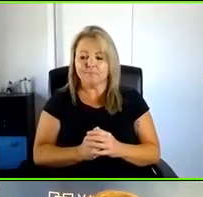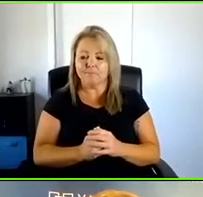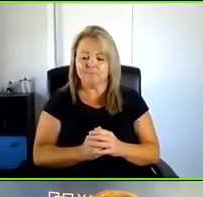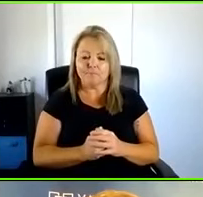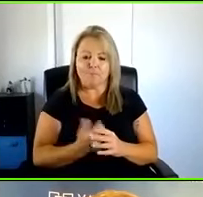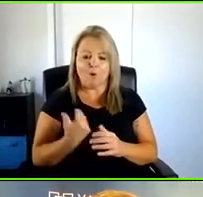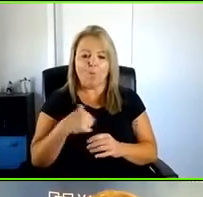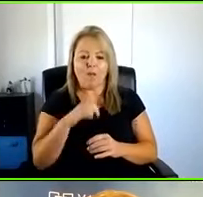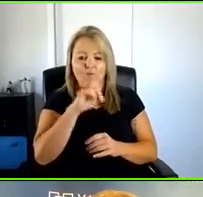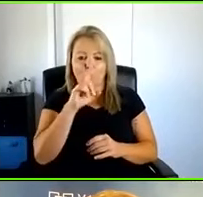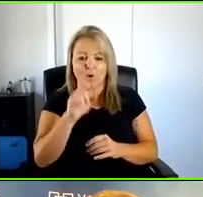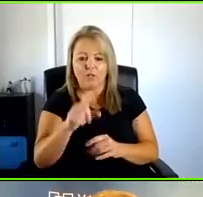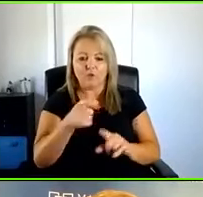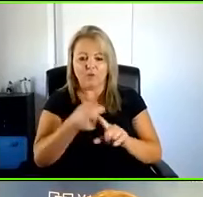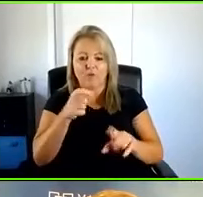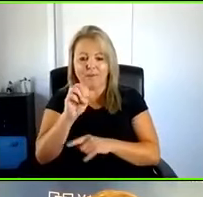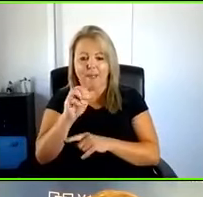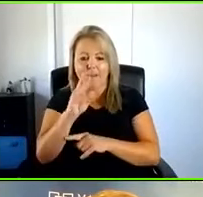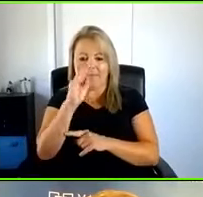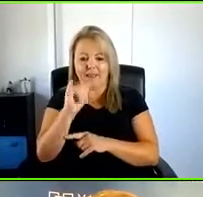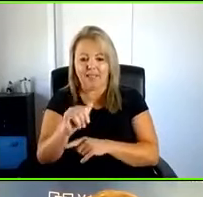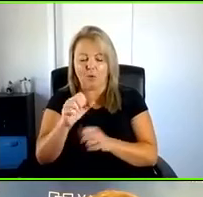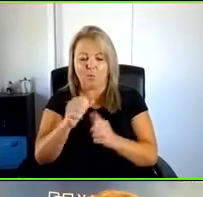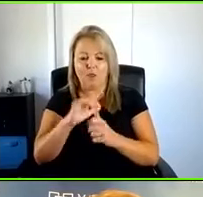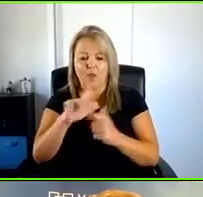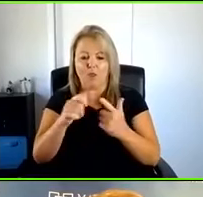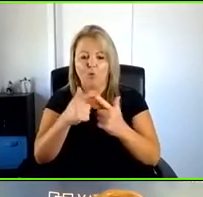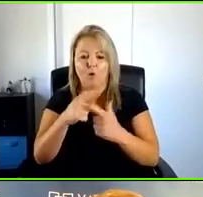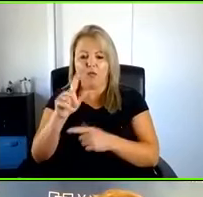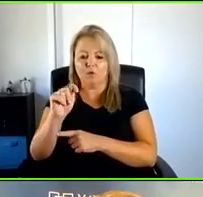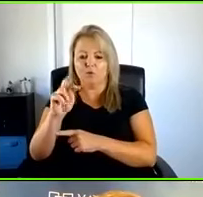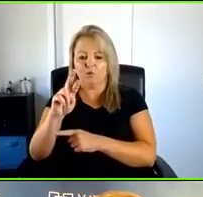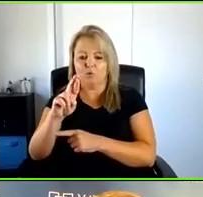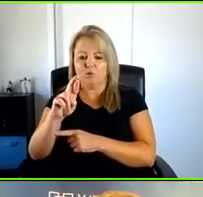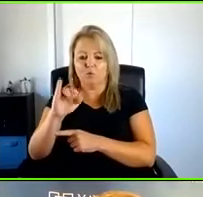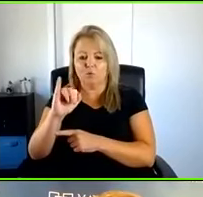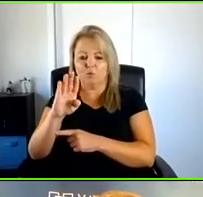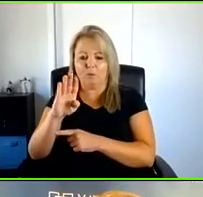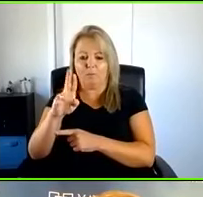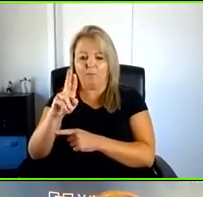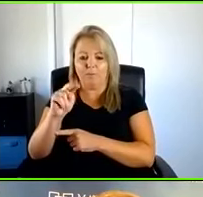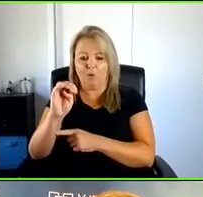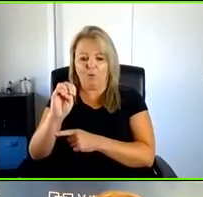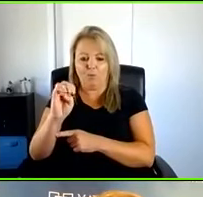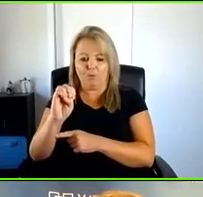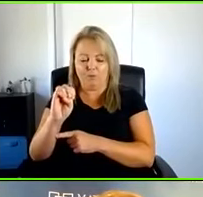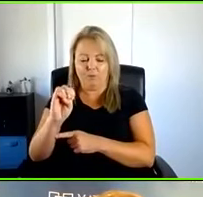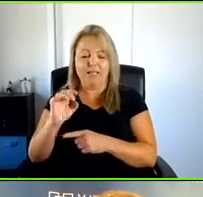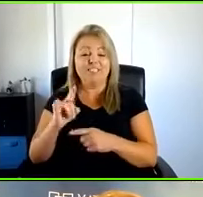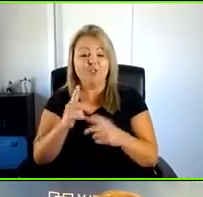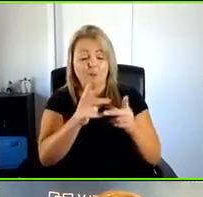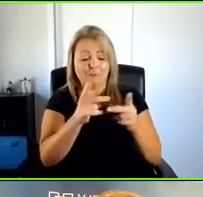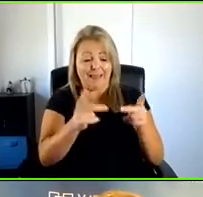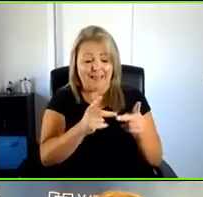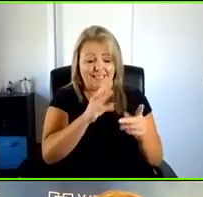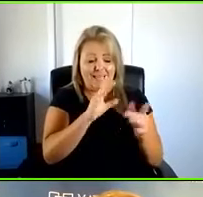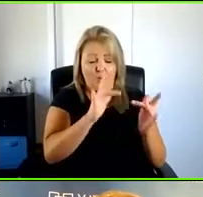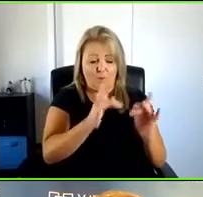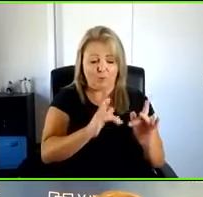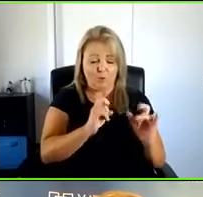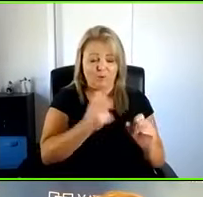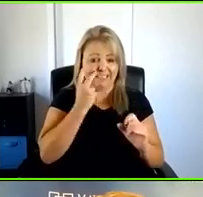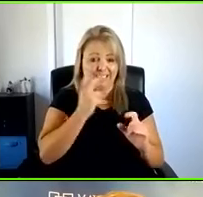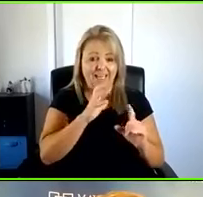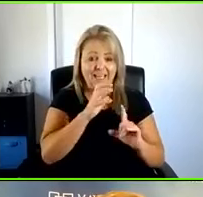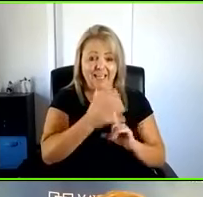We have a question from Emily with the La Crosse Tribune, and this is probably for you, Jen. Is there a place on the website where you can view the case count for